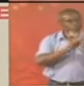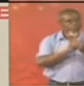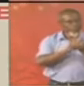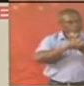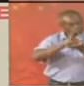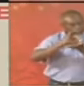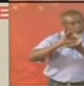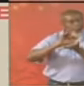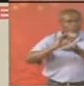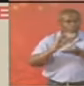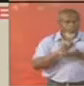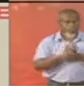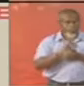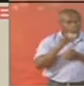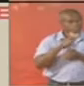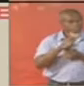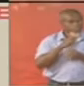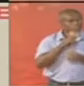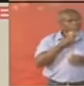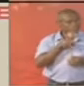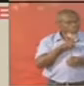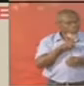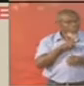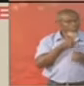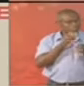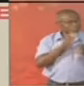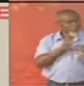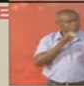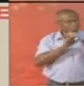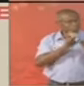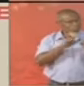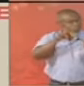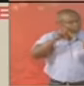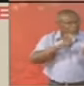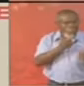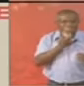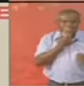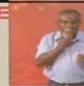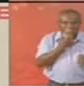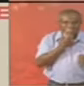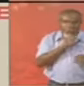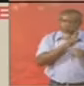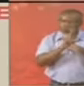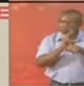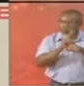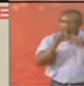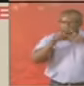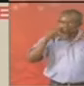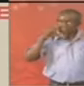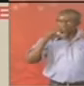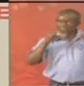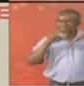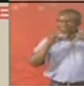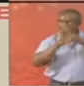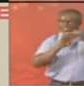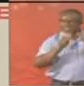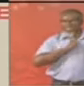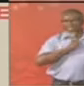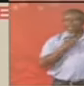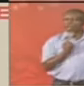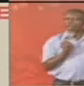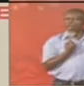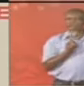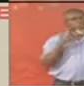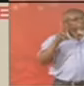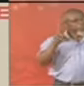It's really important to emphasize that when we wear the mask, we're not just protecting ourselves, we're protecting